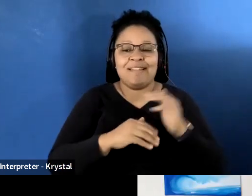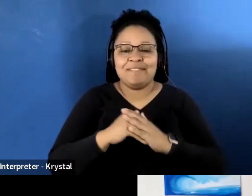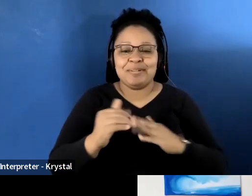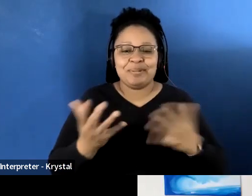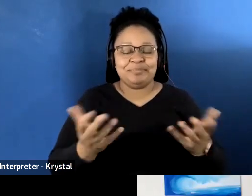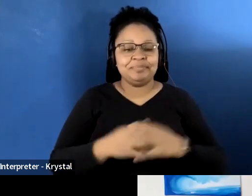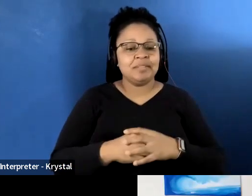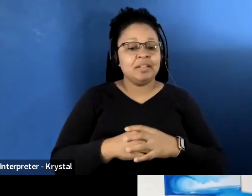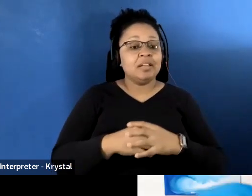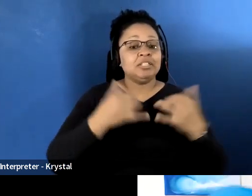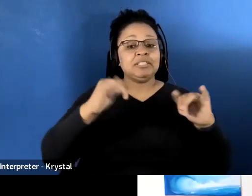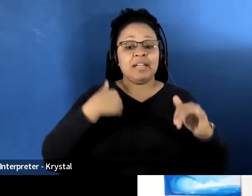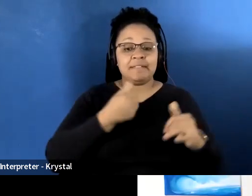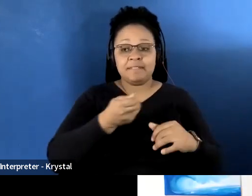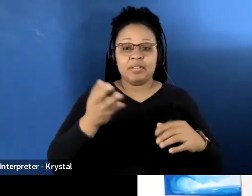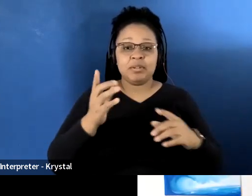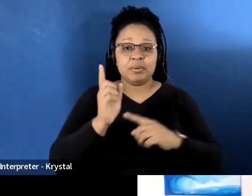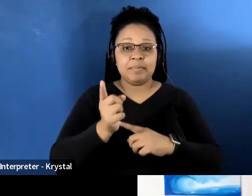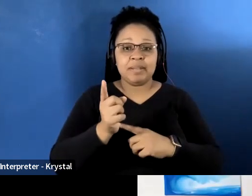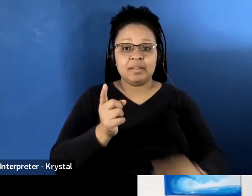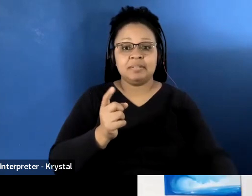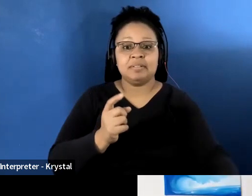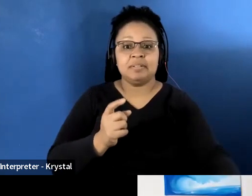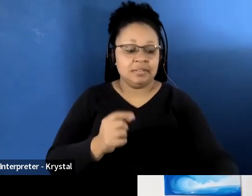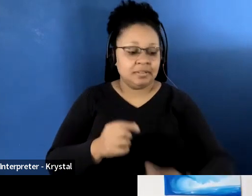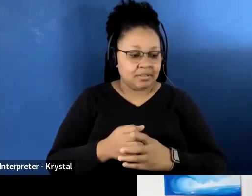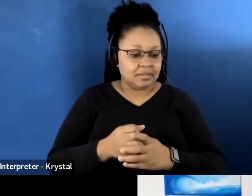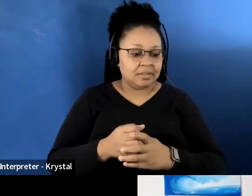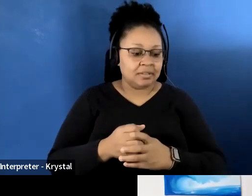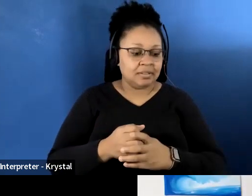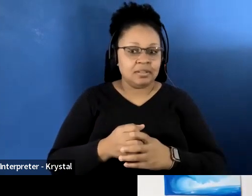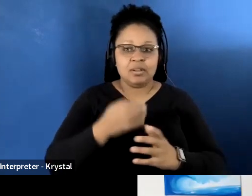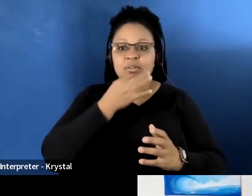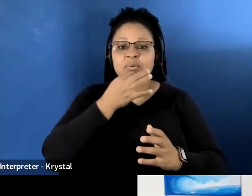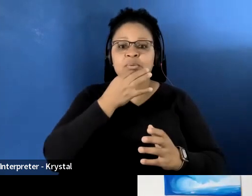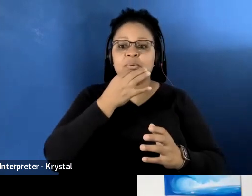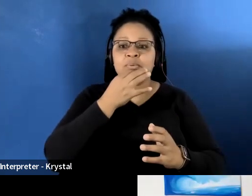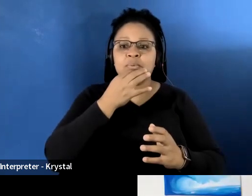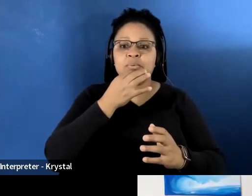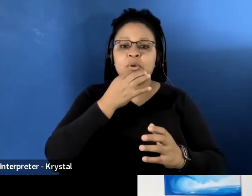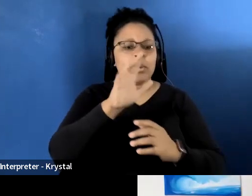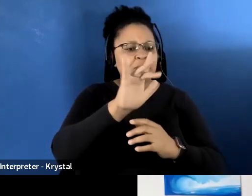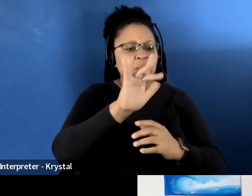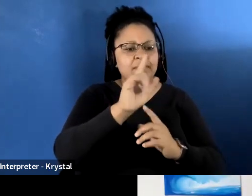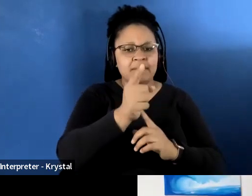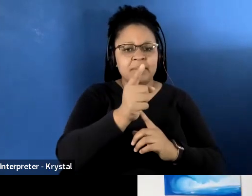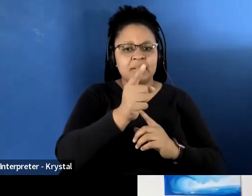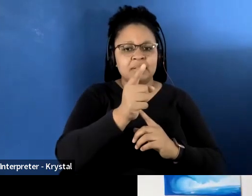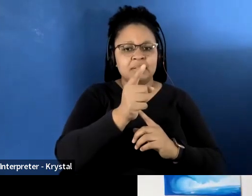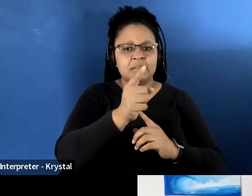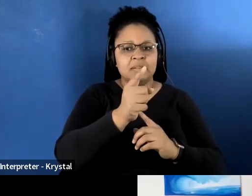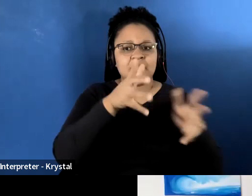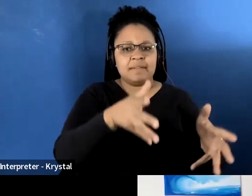So we still have a few more minutes, or well, the 1 minute they're going to give us the 5-minute No, buzzer. we've got 25. We've got 35